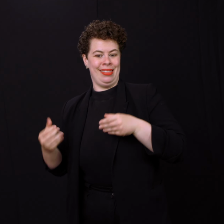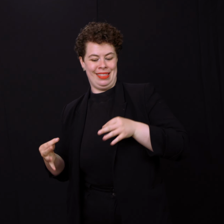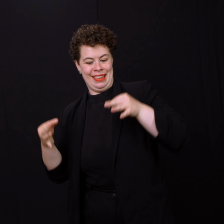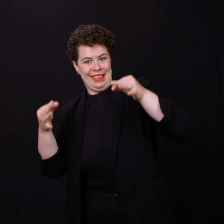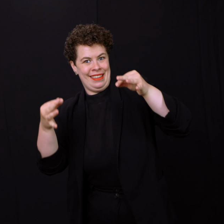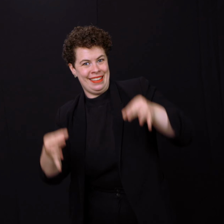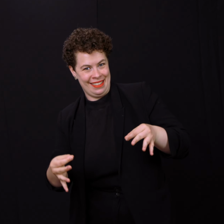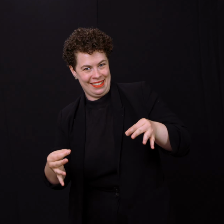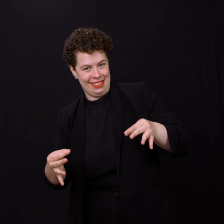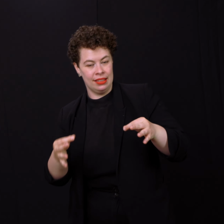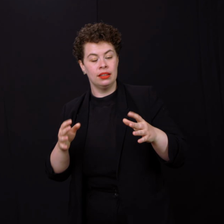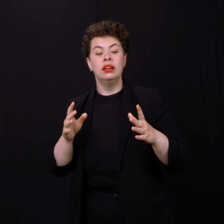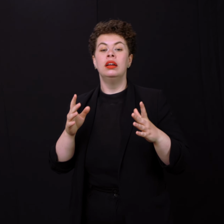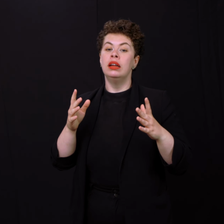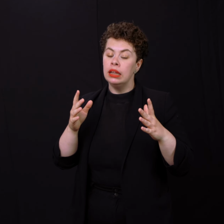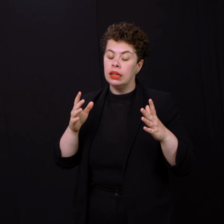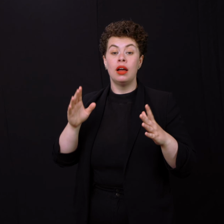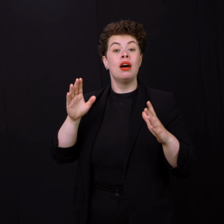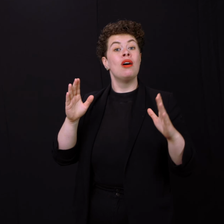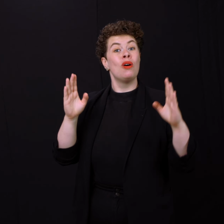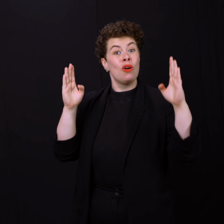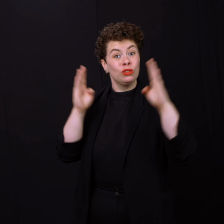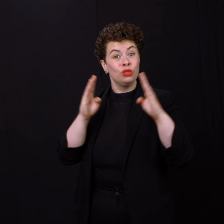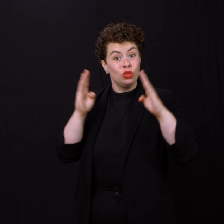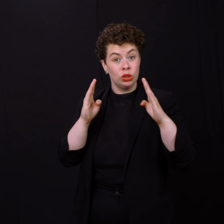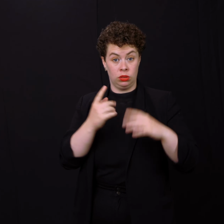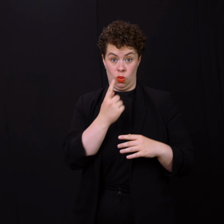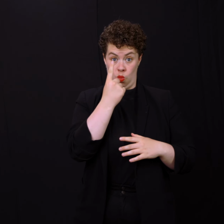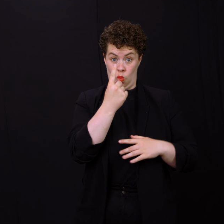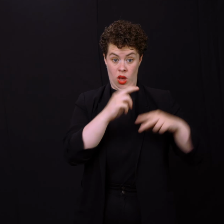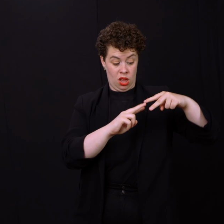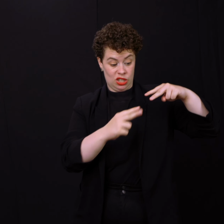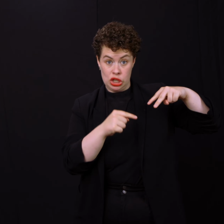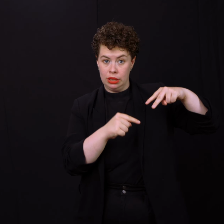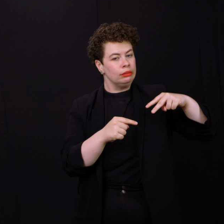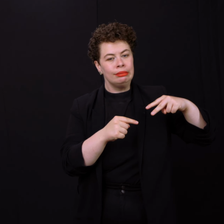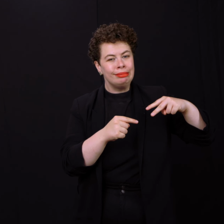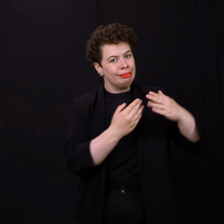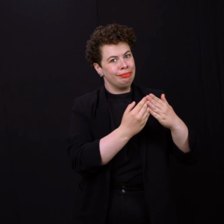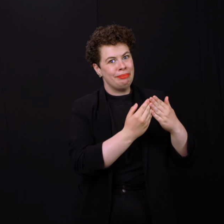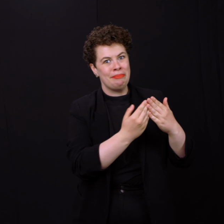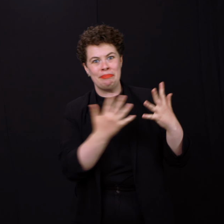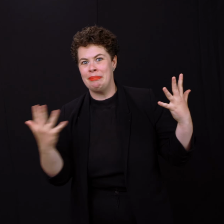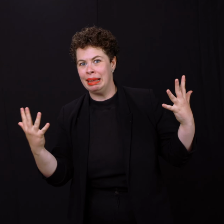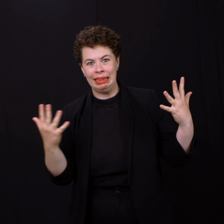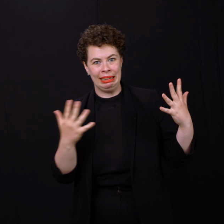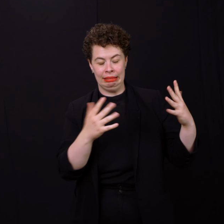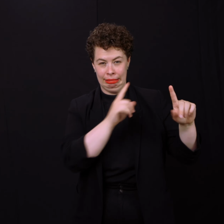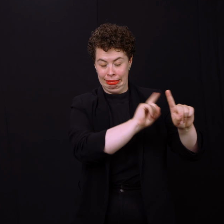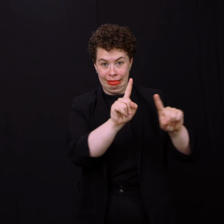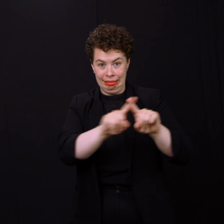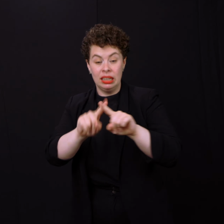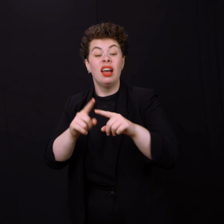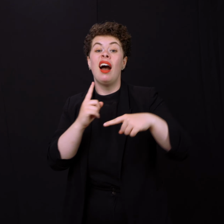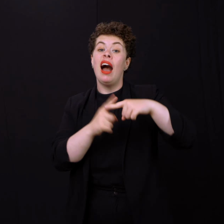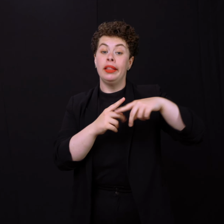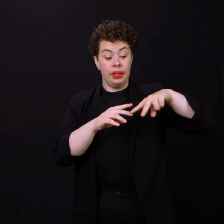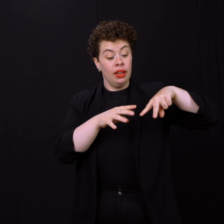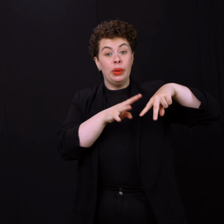Usher's syndrome, there are several genes that cause it, and the genes are very large in size.